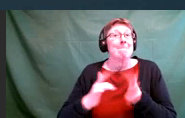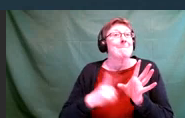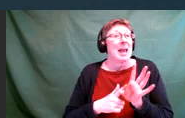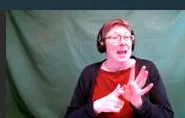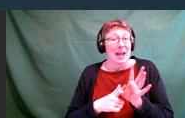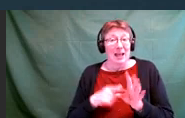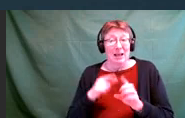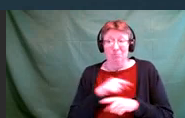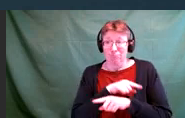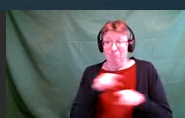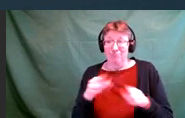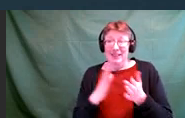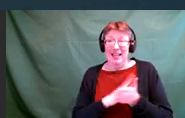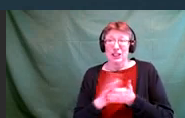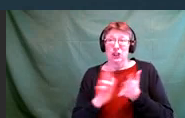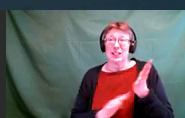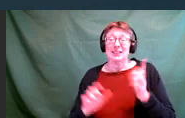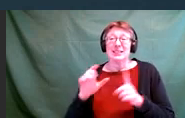HNDs.